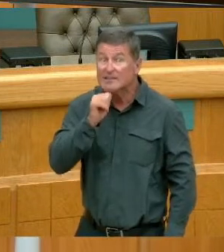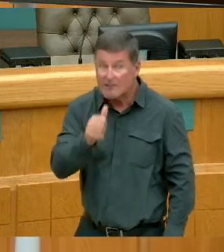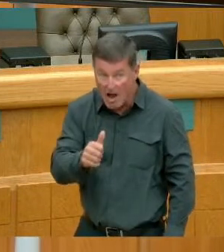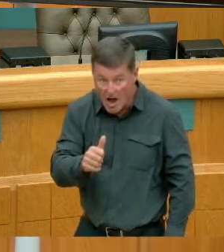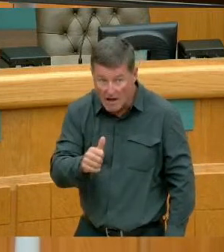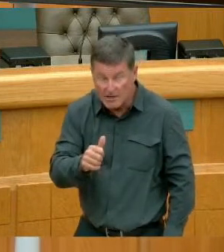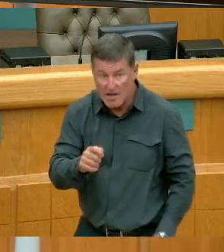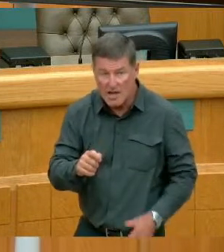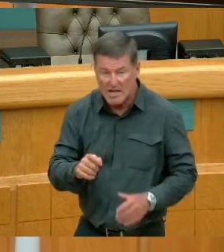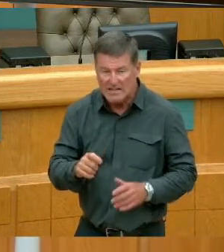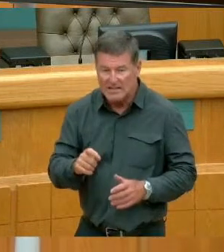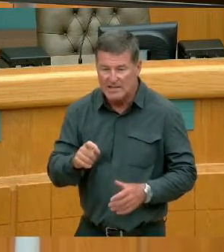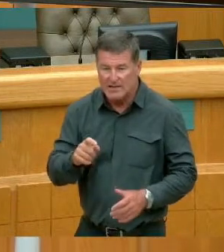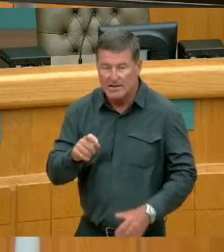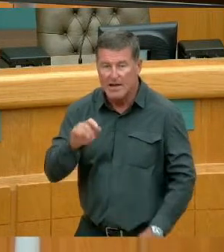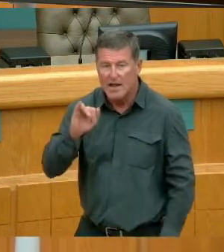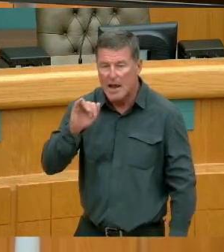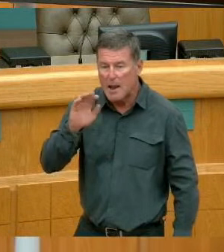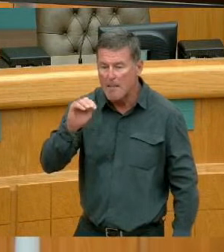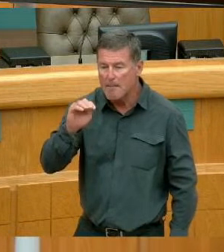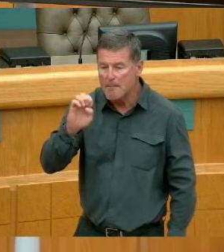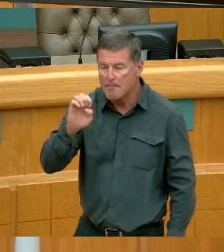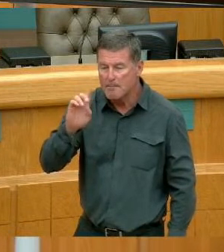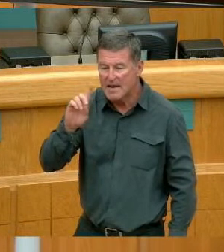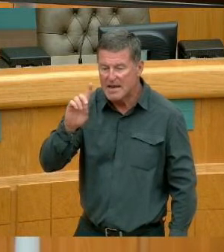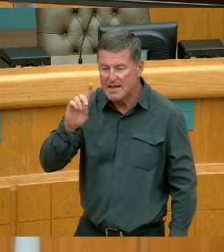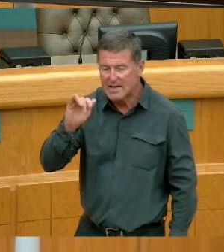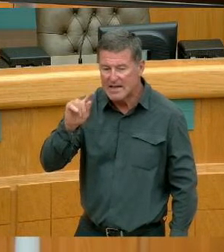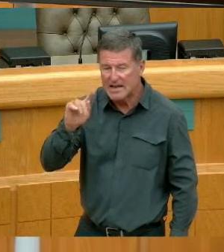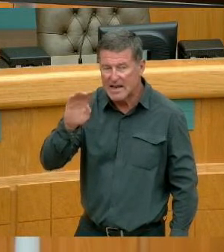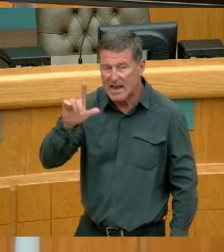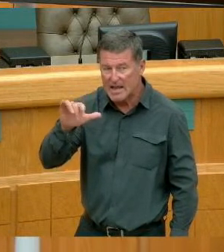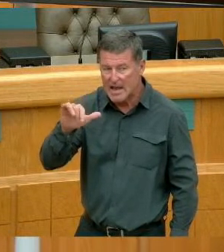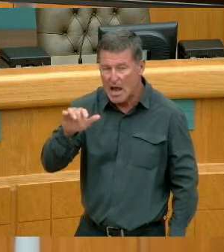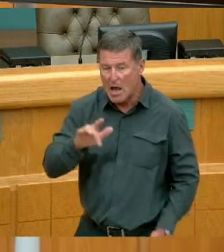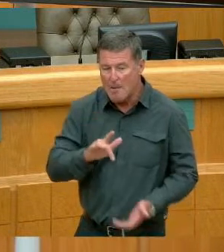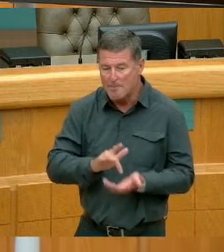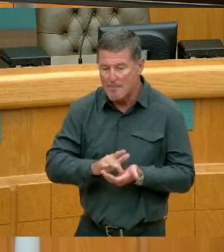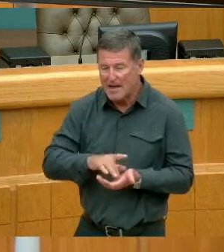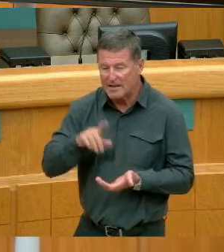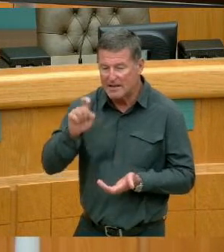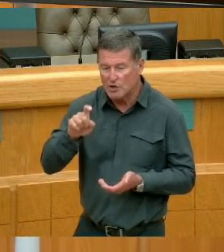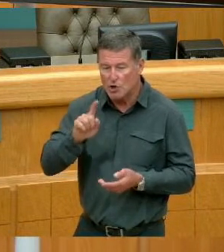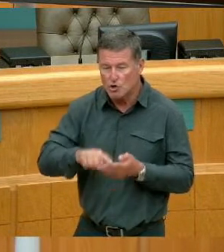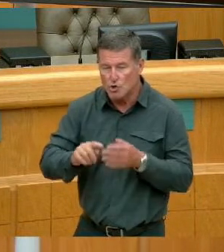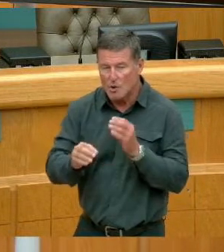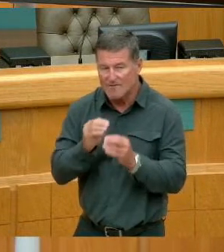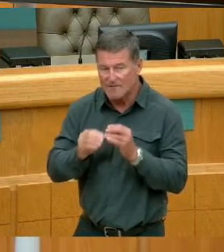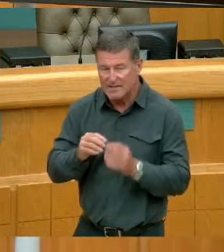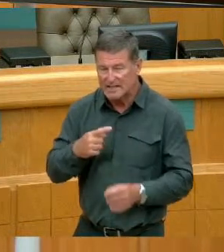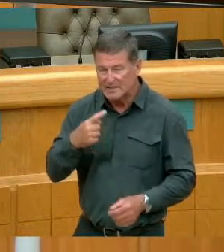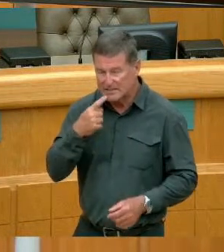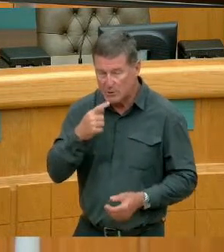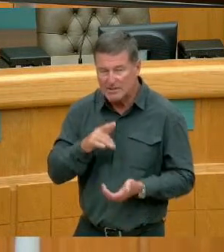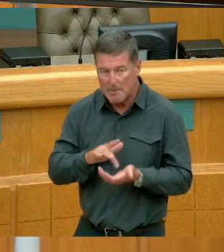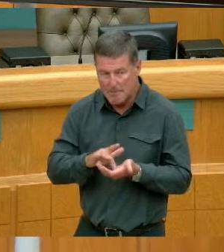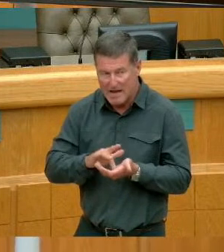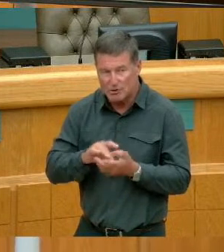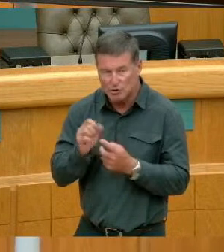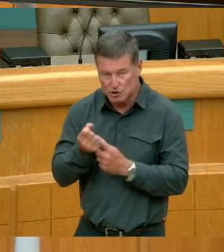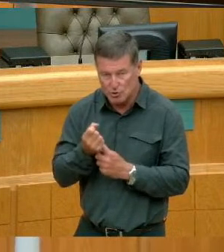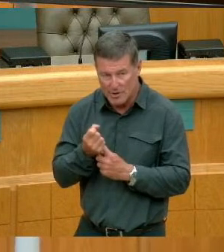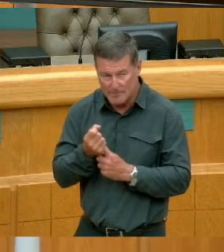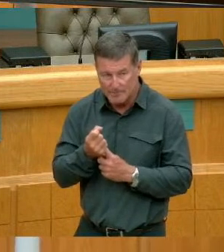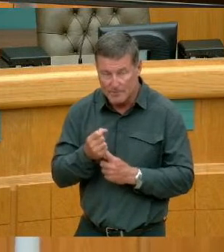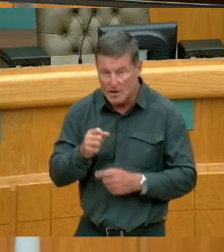words, immediately medically necessary to correct a serious medical condition. There